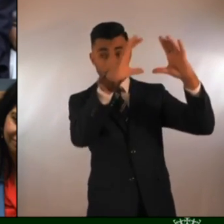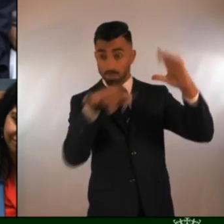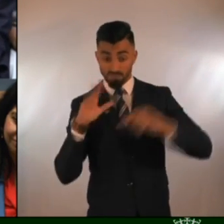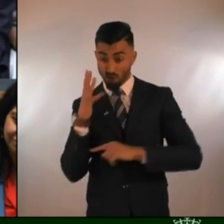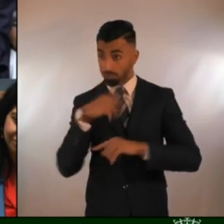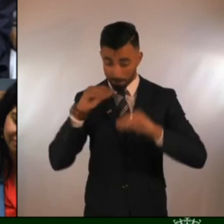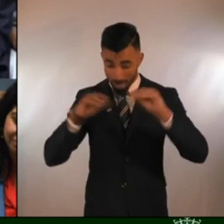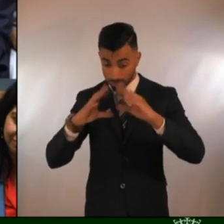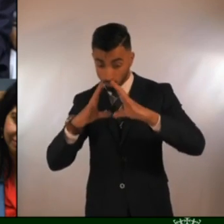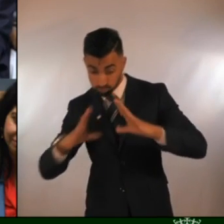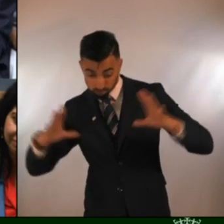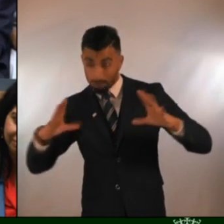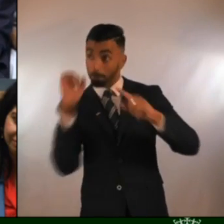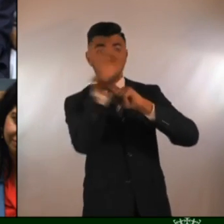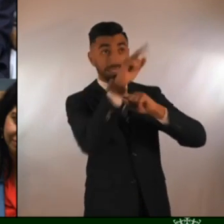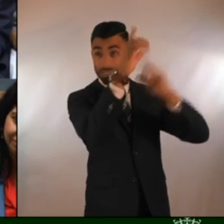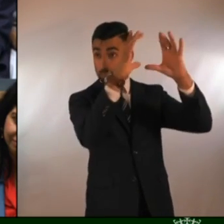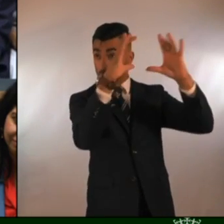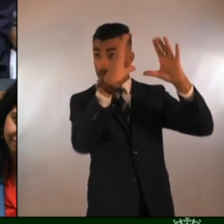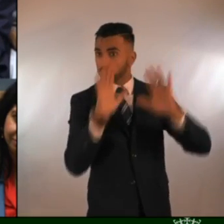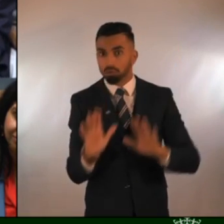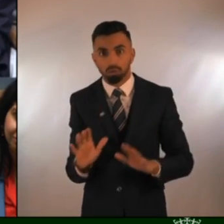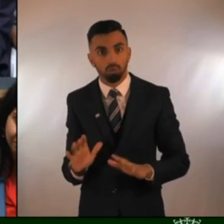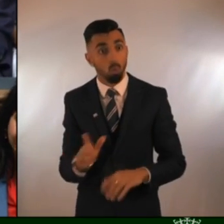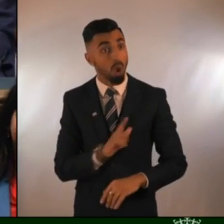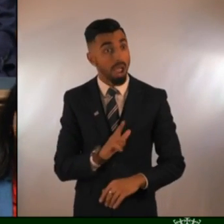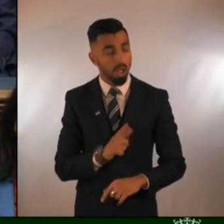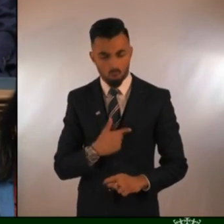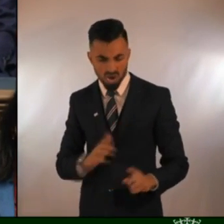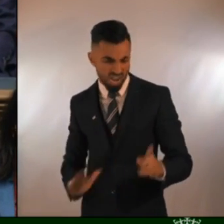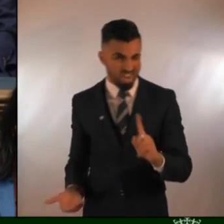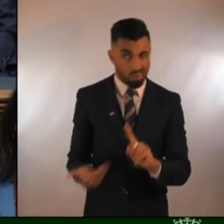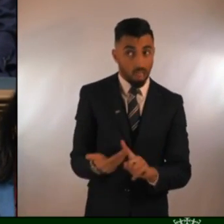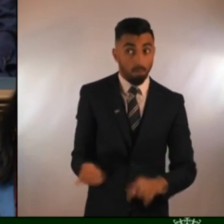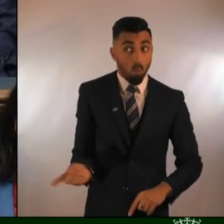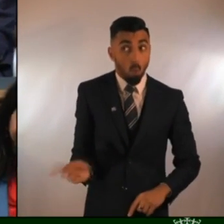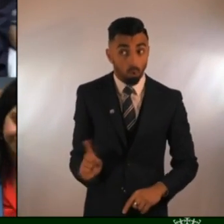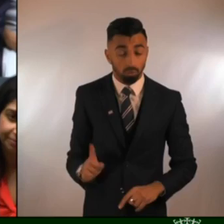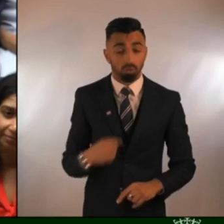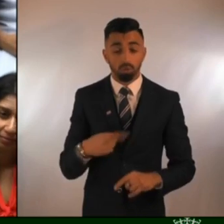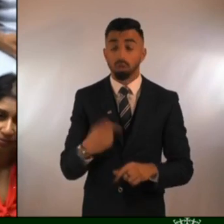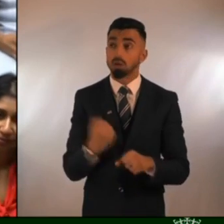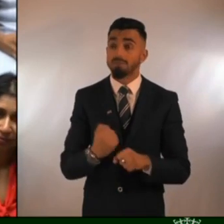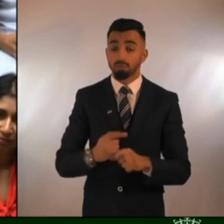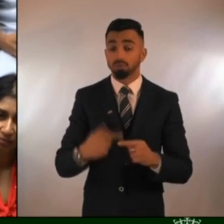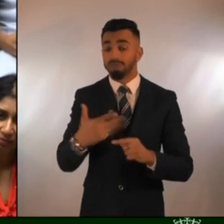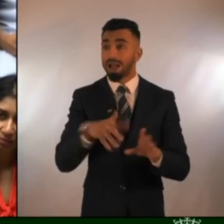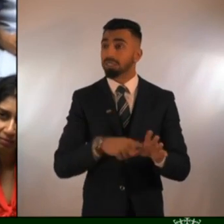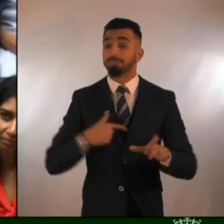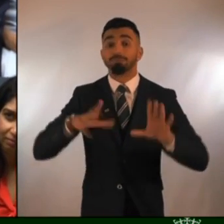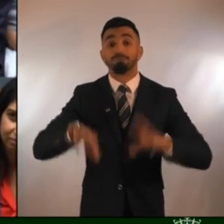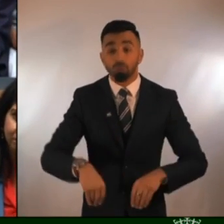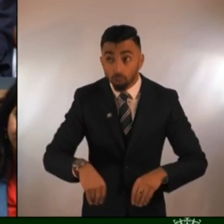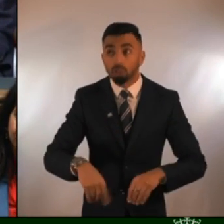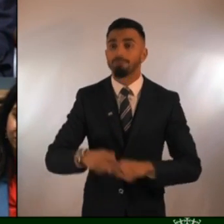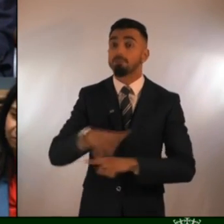be the first in history to leave our natural environment in a better state than we found it. Madam Deputy Speaker,